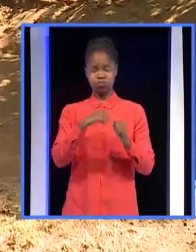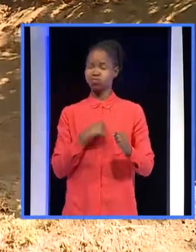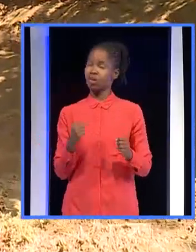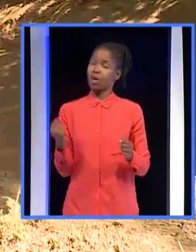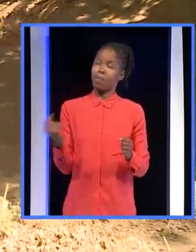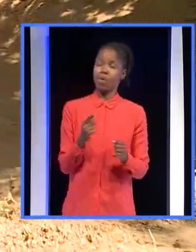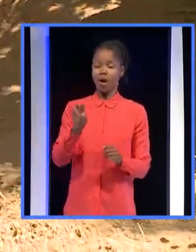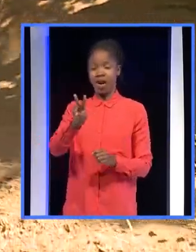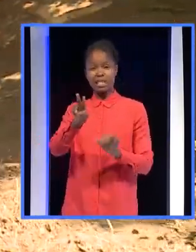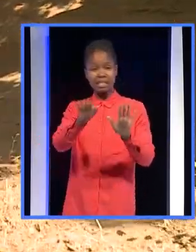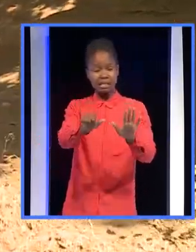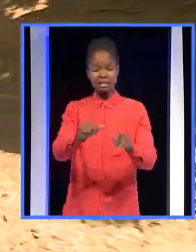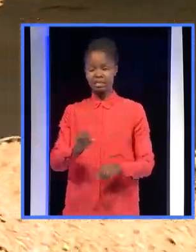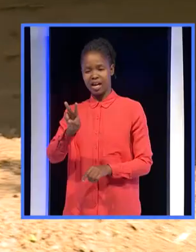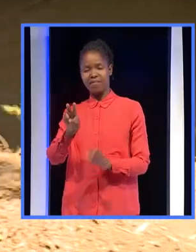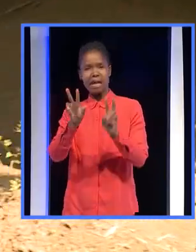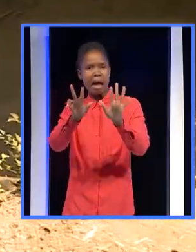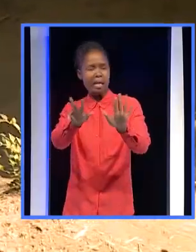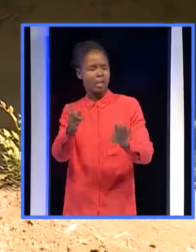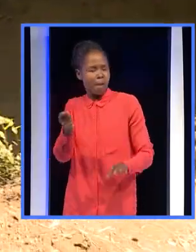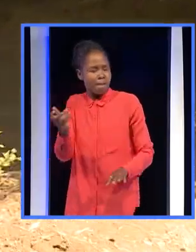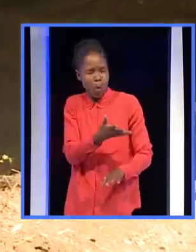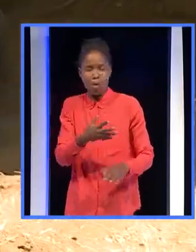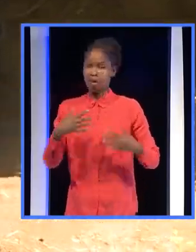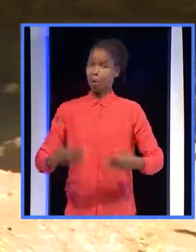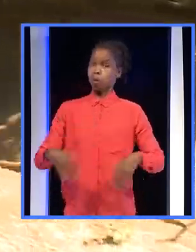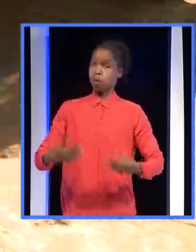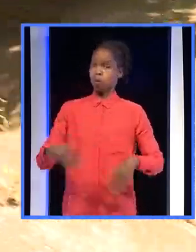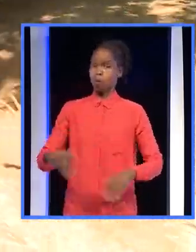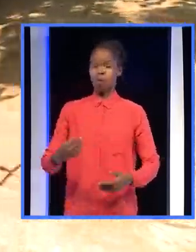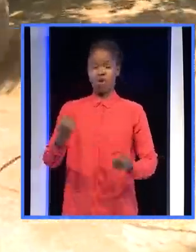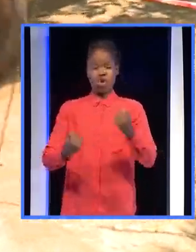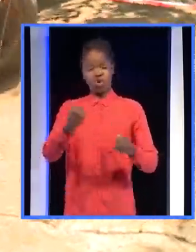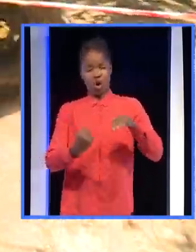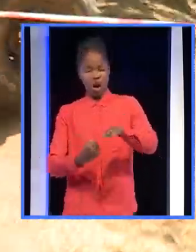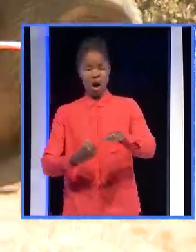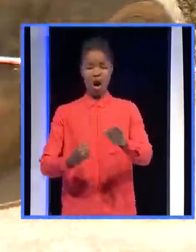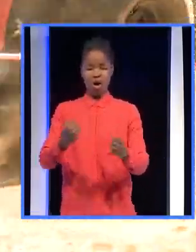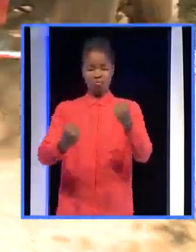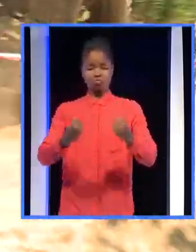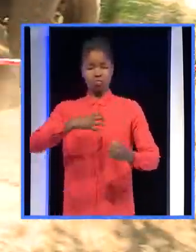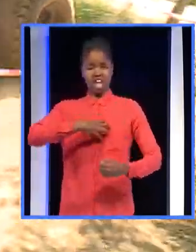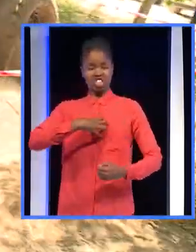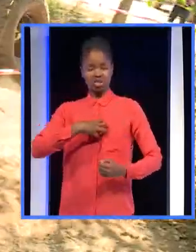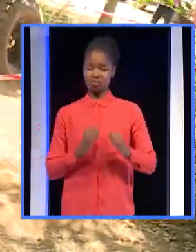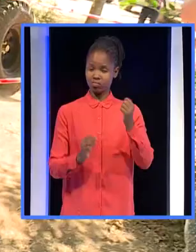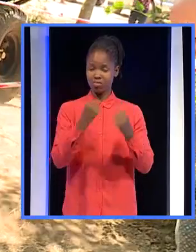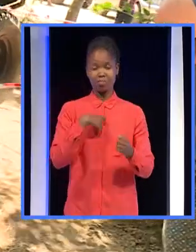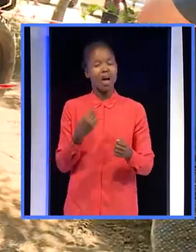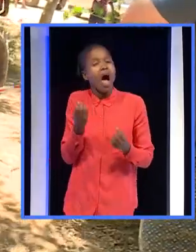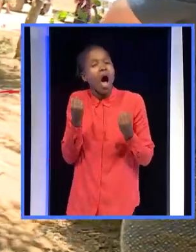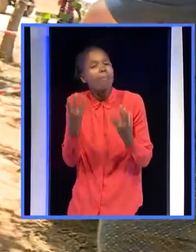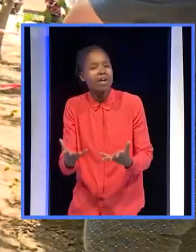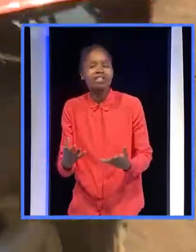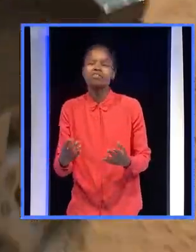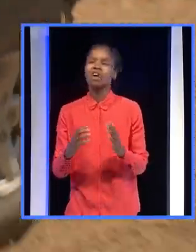engines. What is the cost of running a sport like this? Because if I buy